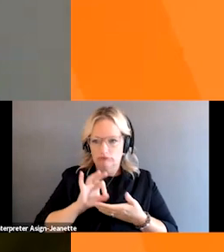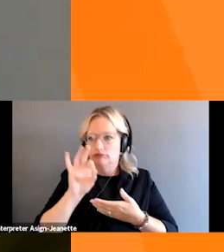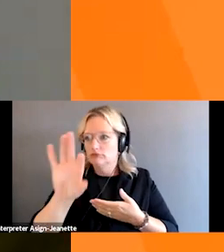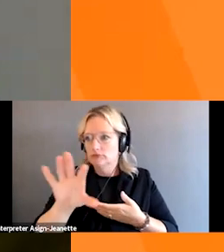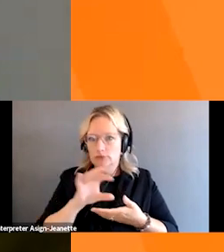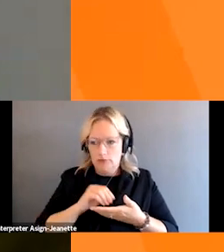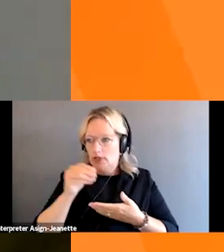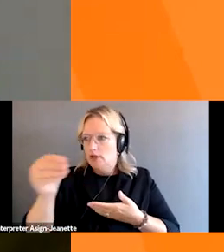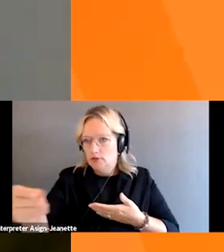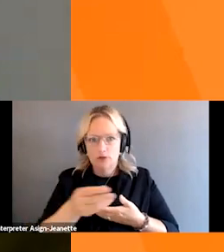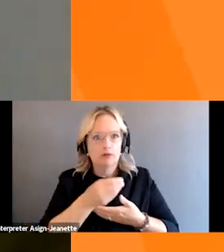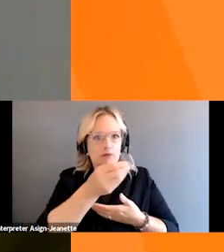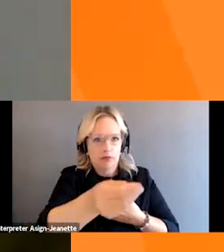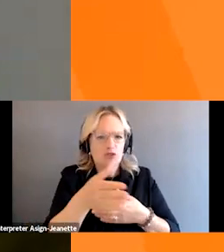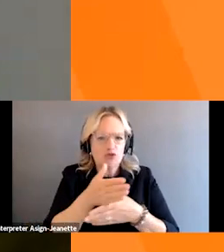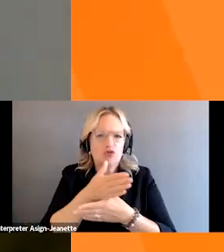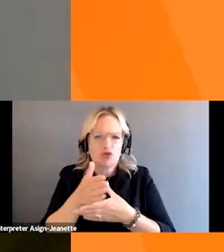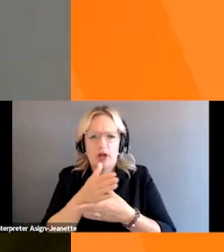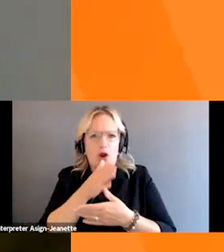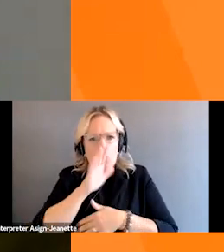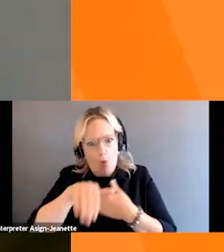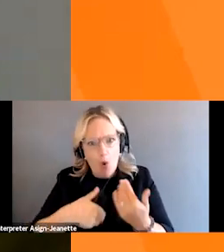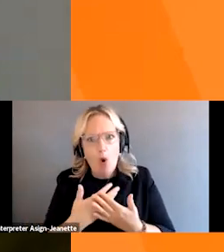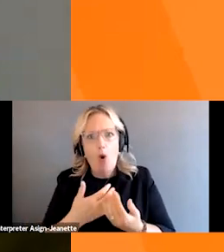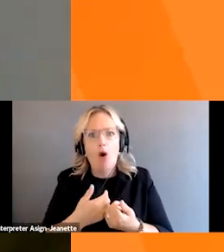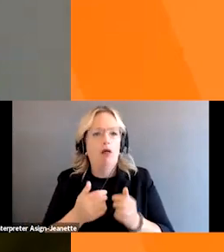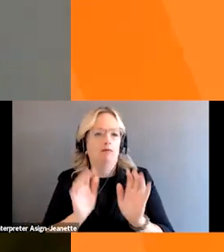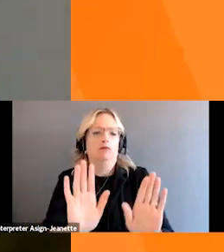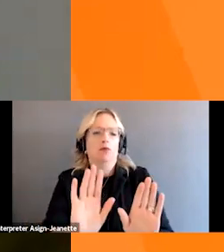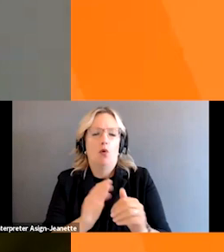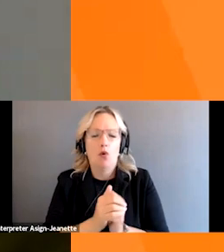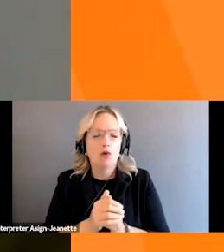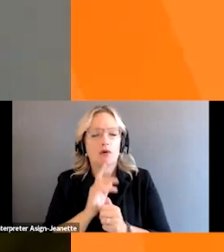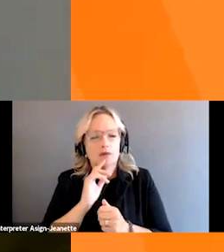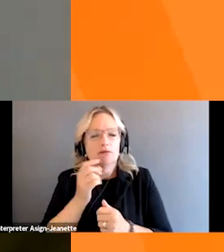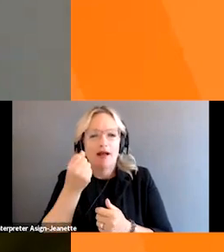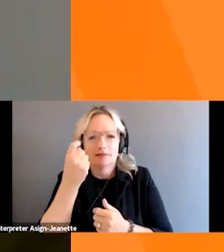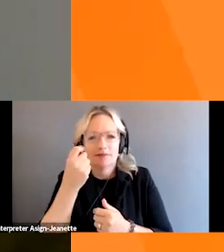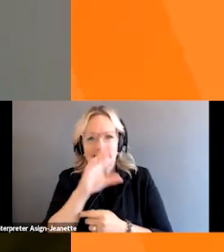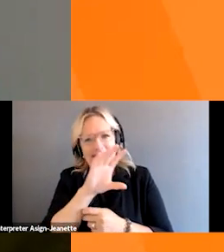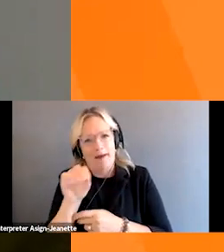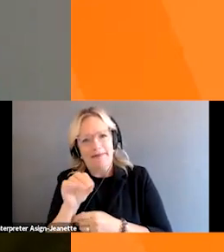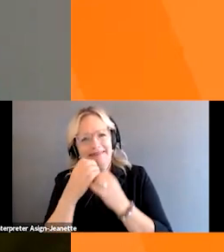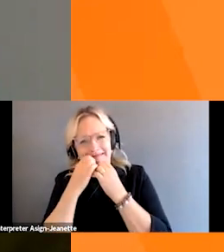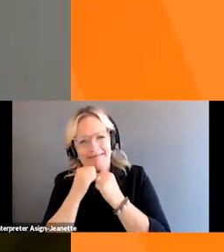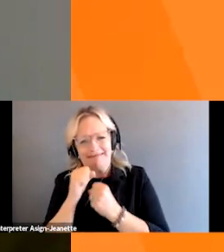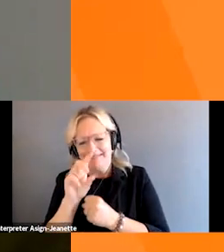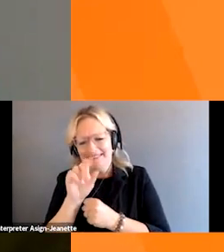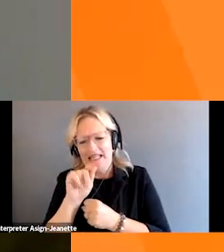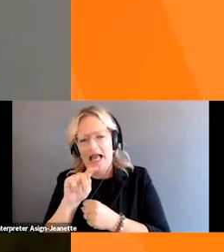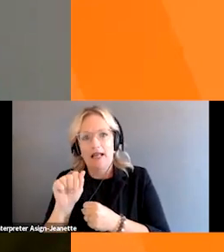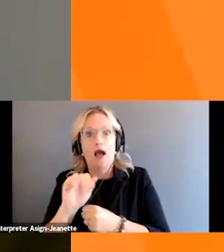that, the information that you're going to putting in, it's your company valuable data. So our platform is very